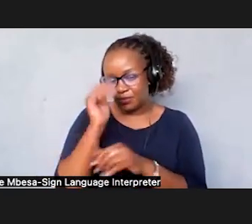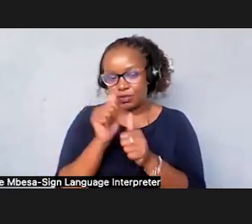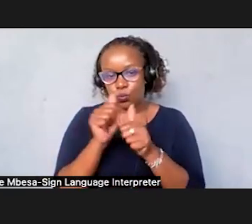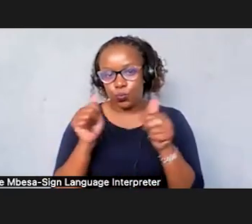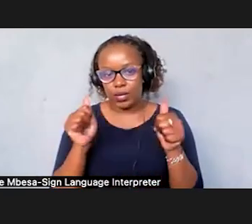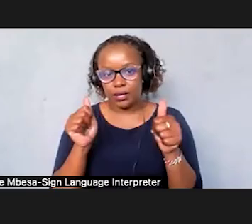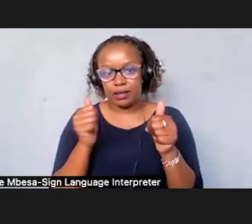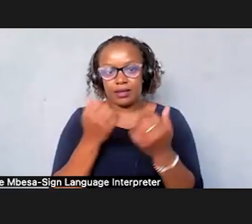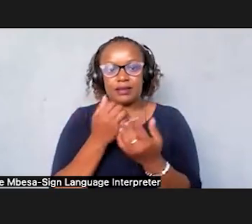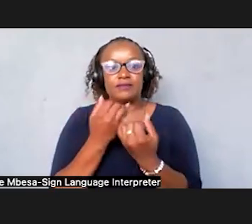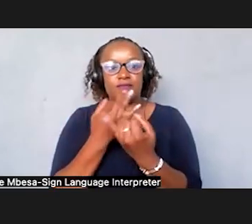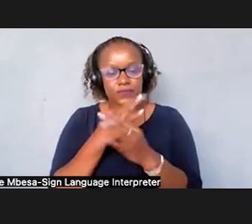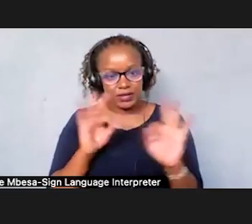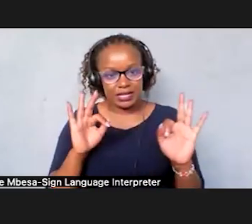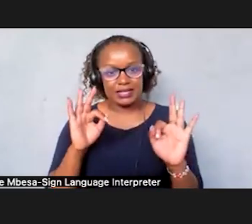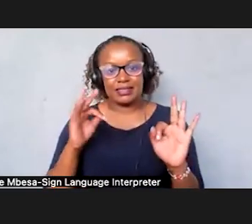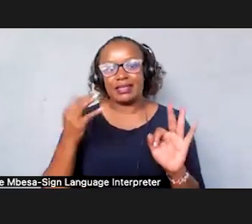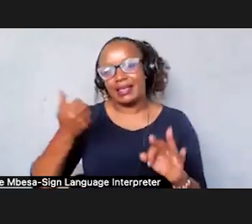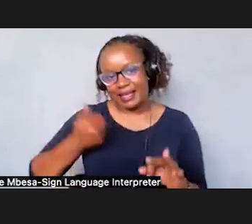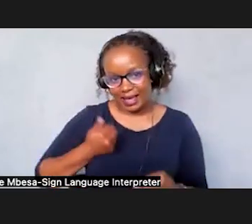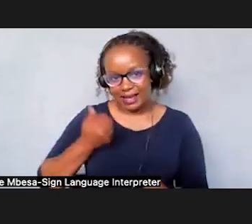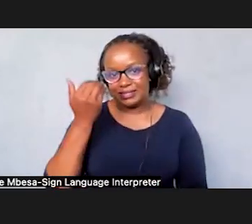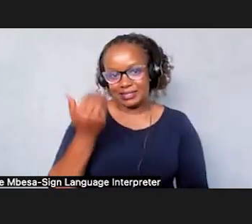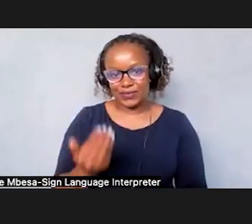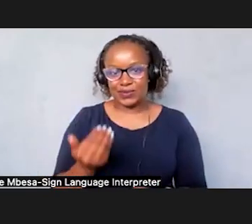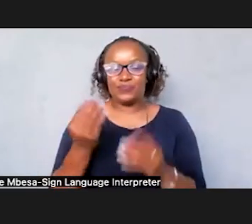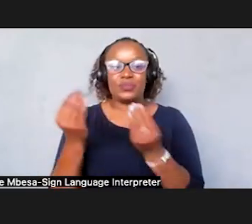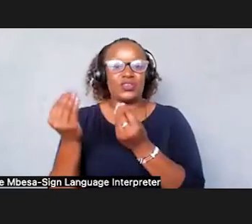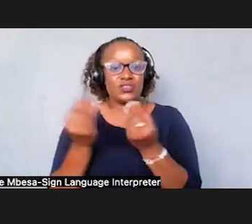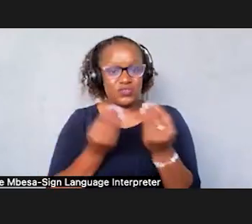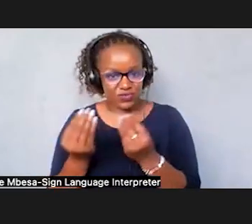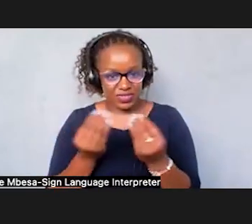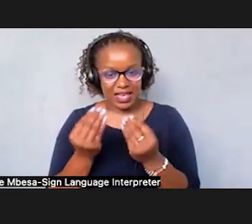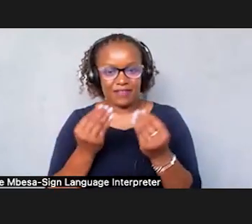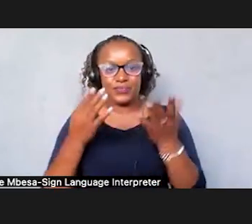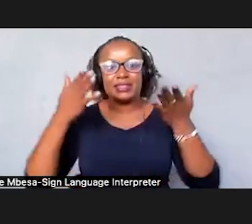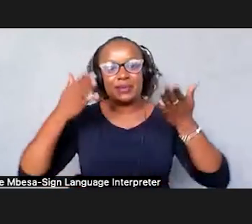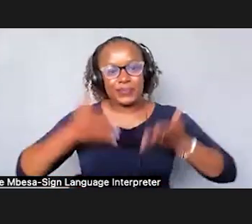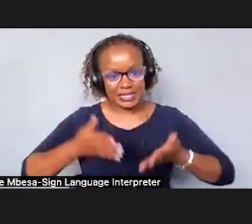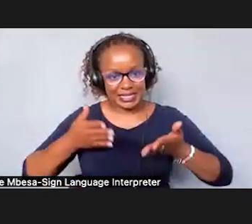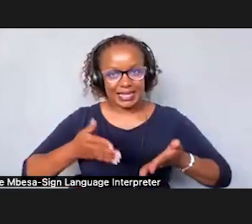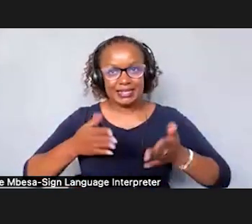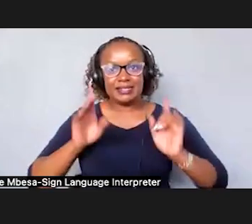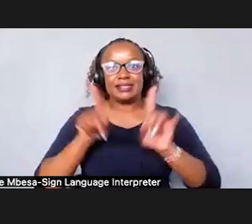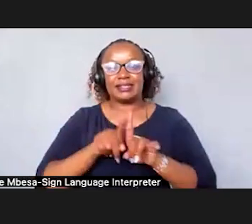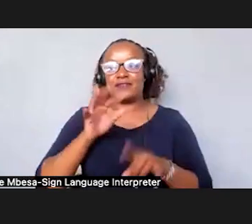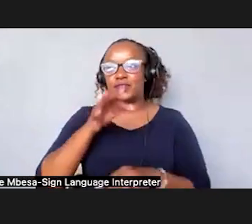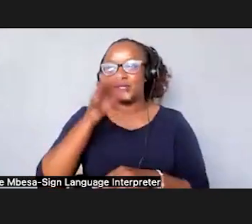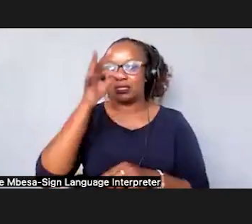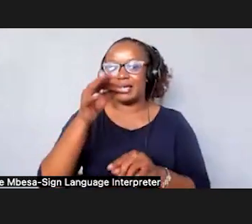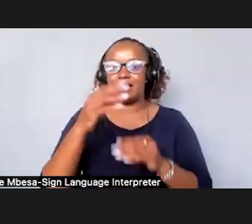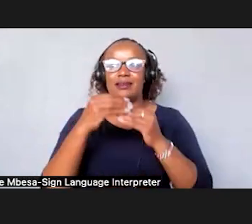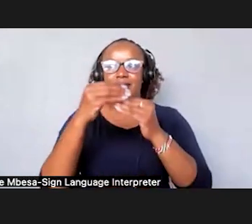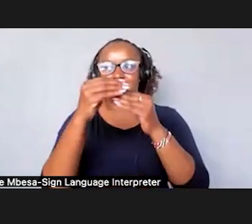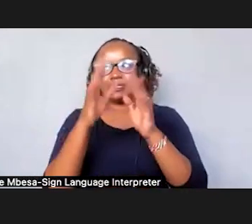future. Kera, youth are said to be the present and future leaders of social and